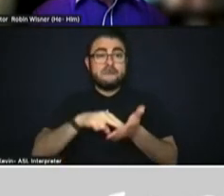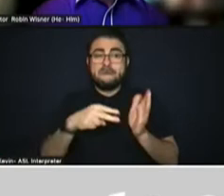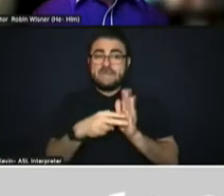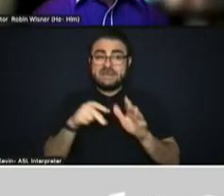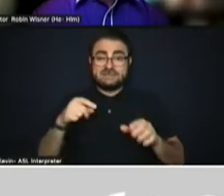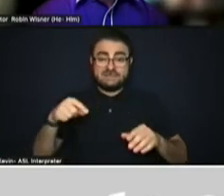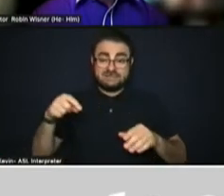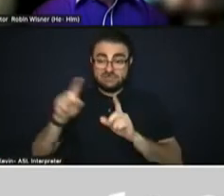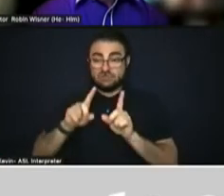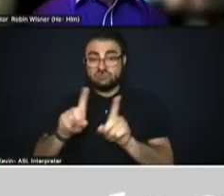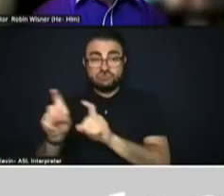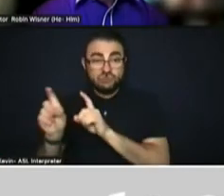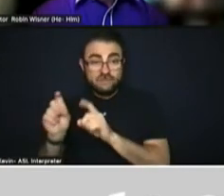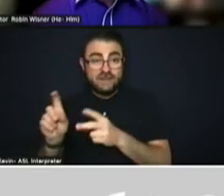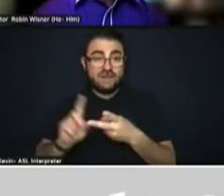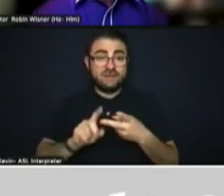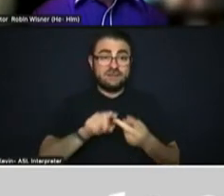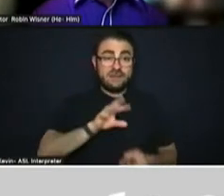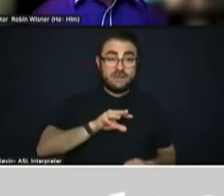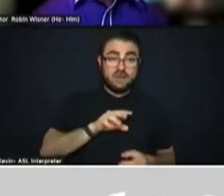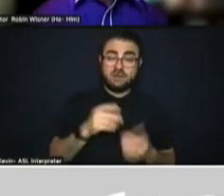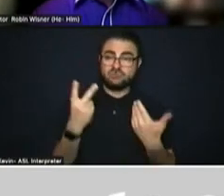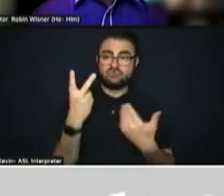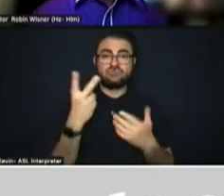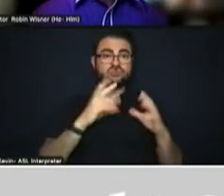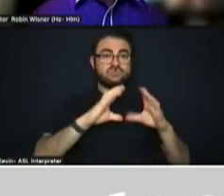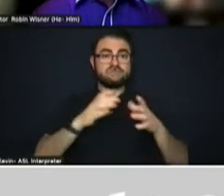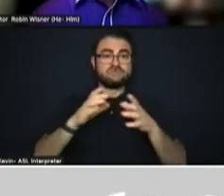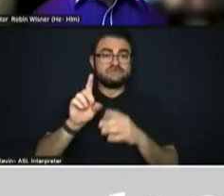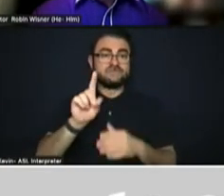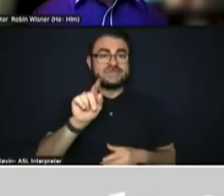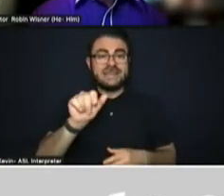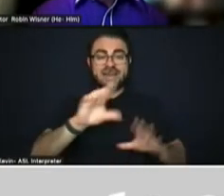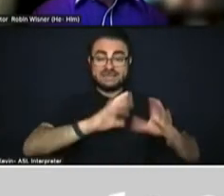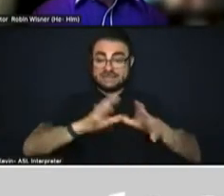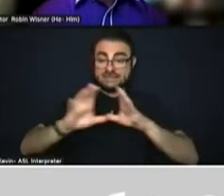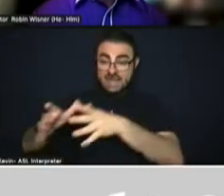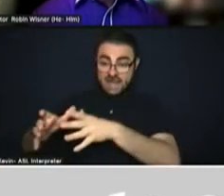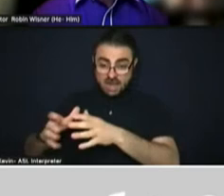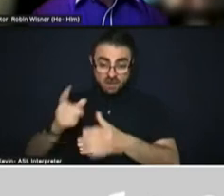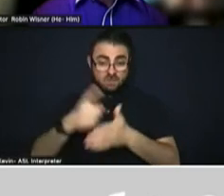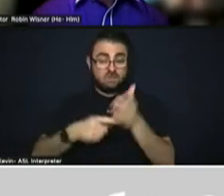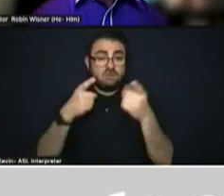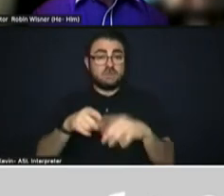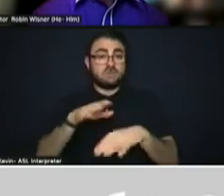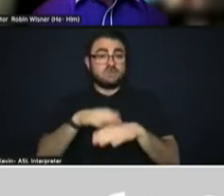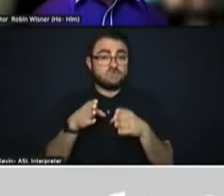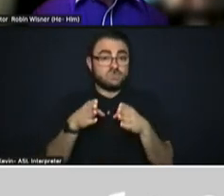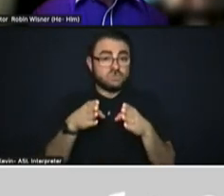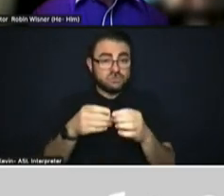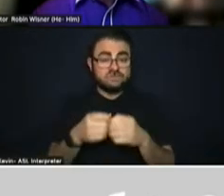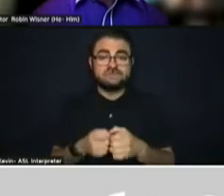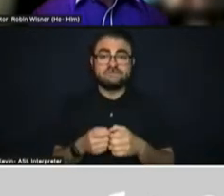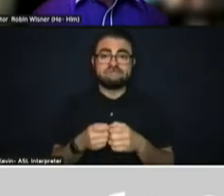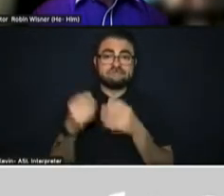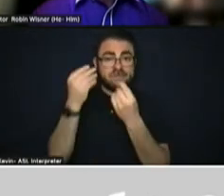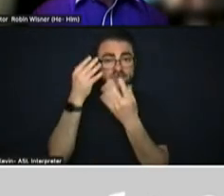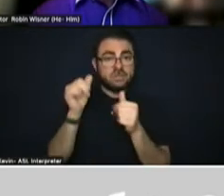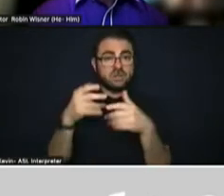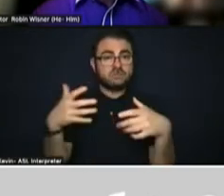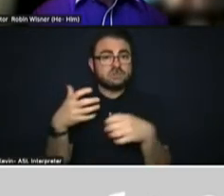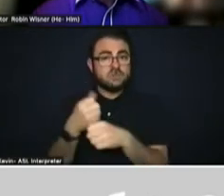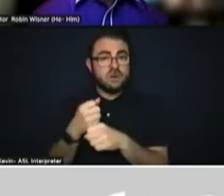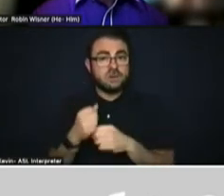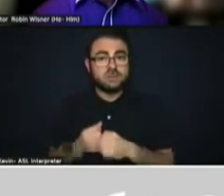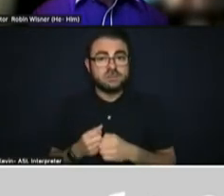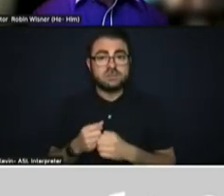about what goes on the streets. They could be connected in some ways as well, in the sense that here are the cases that